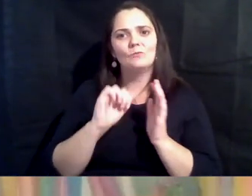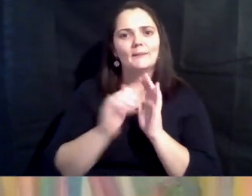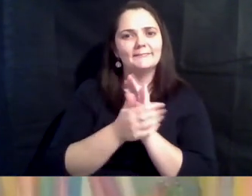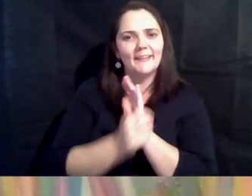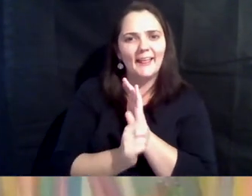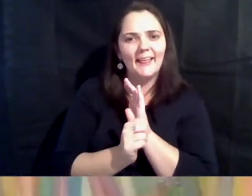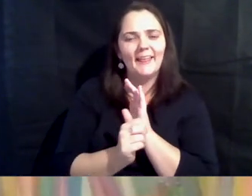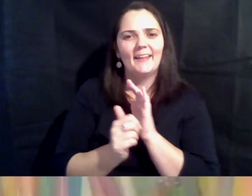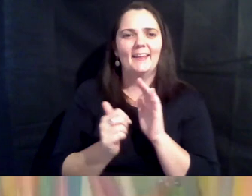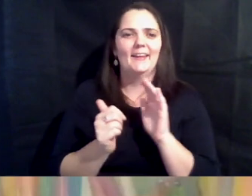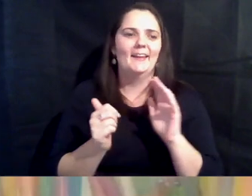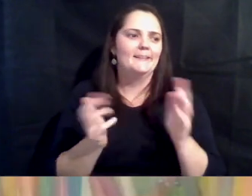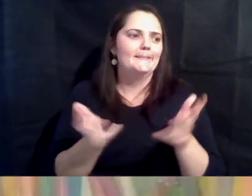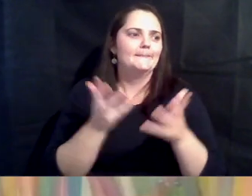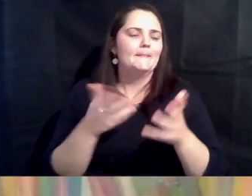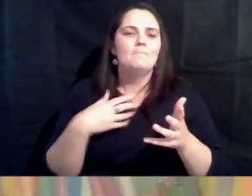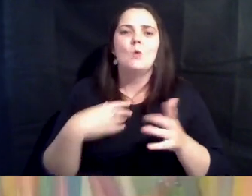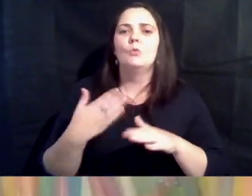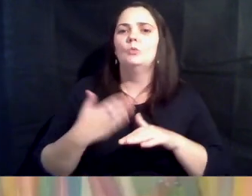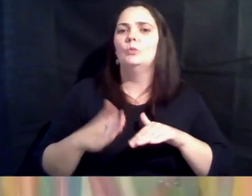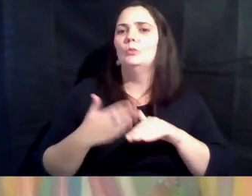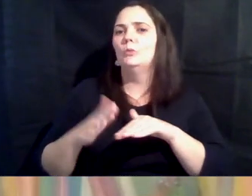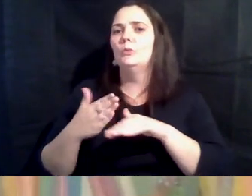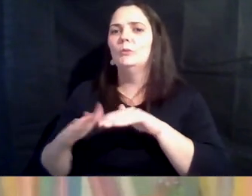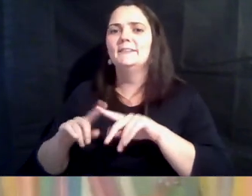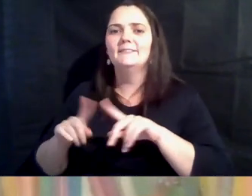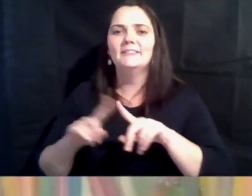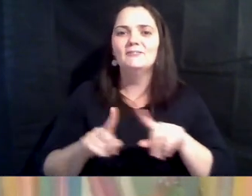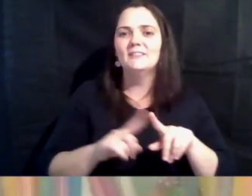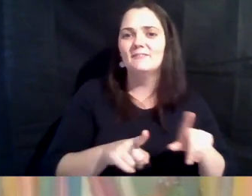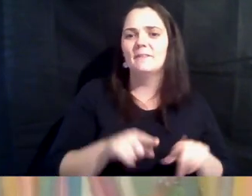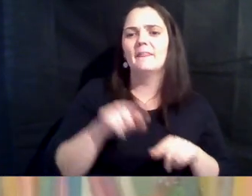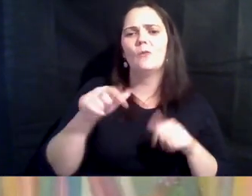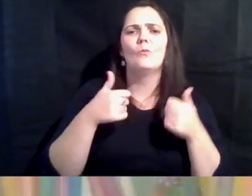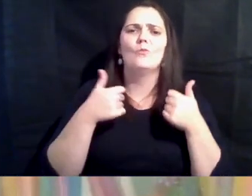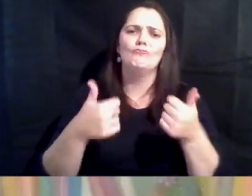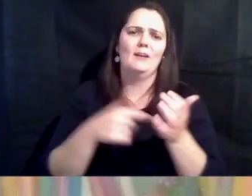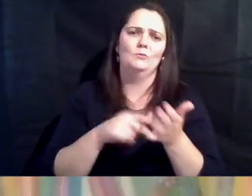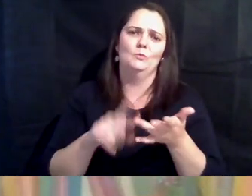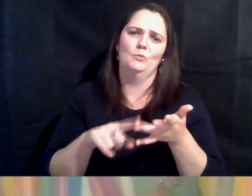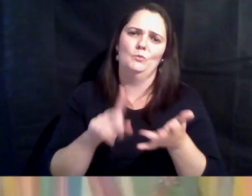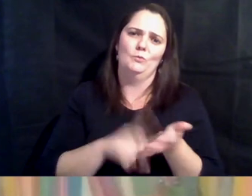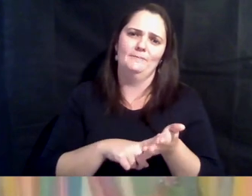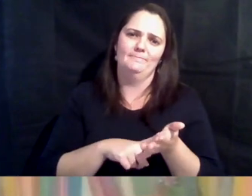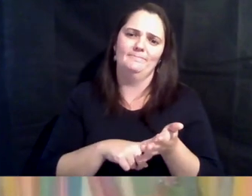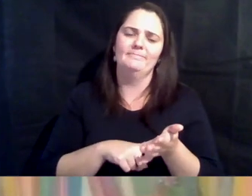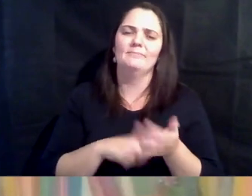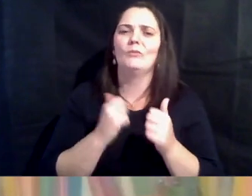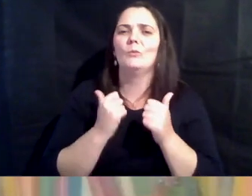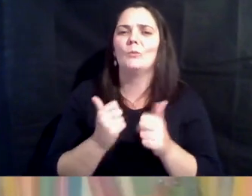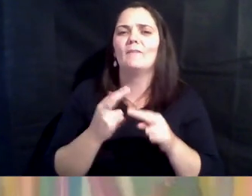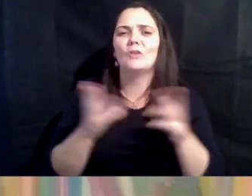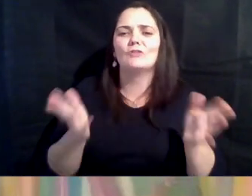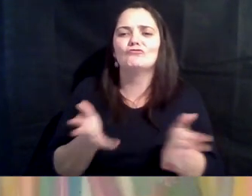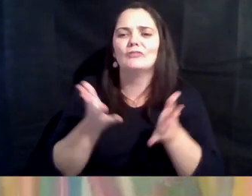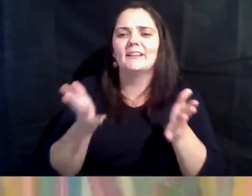kind of journaling and exploration of your style and everything can be a really great tool to